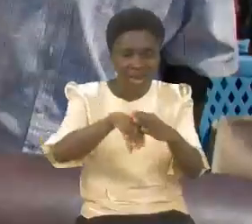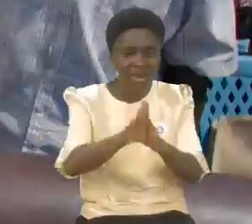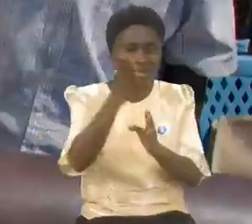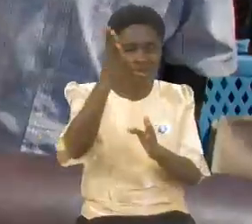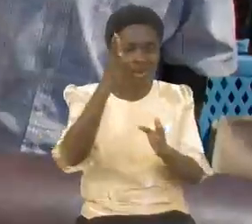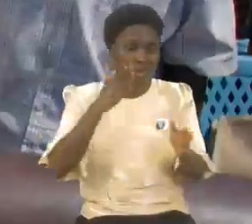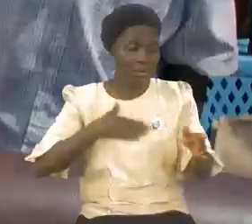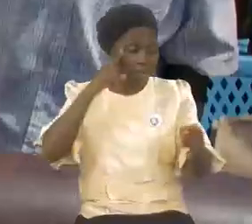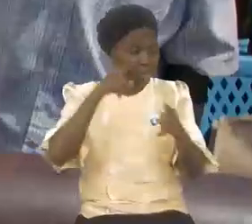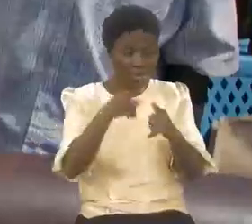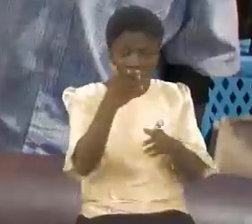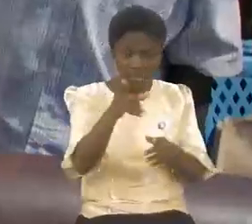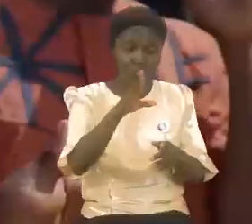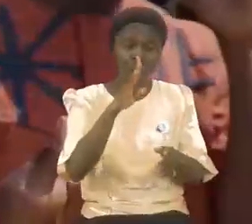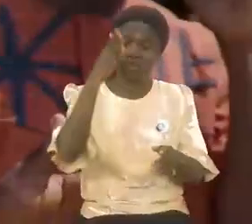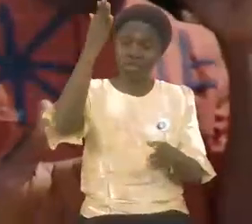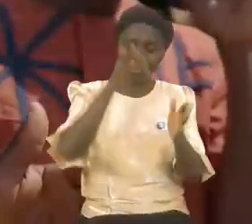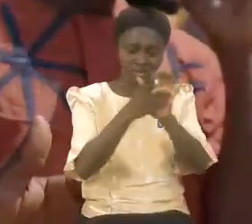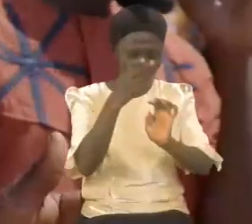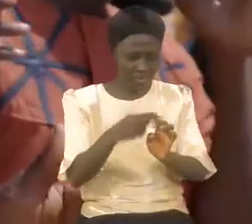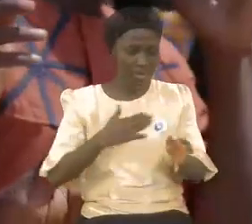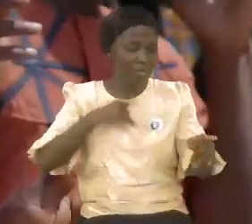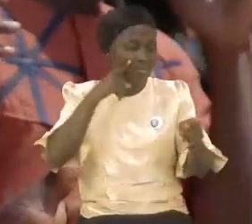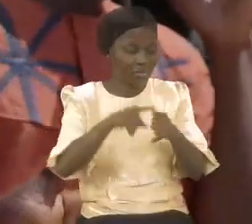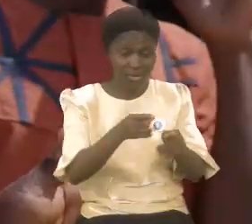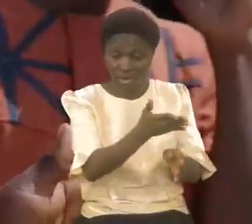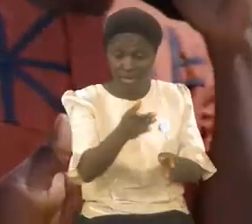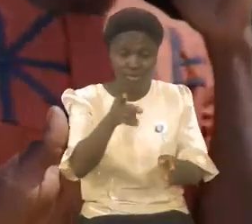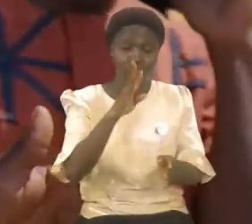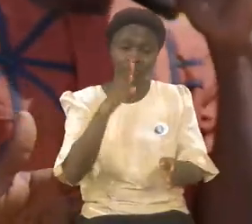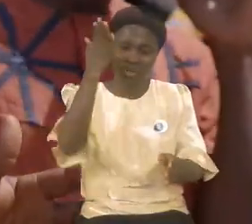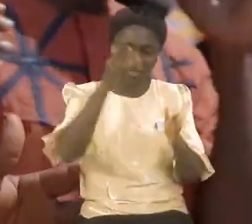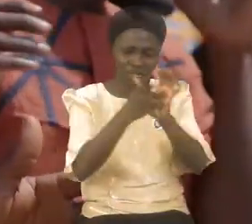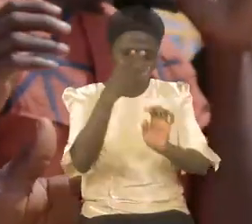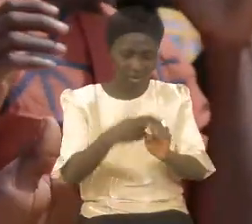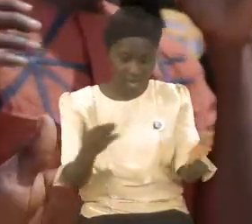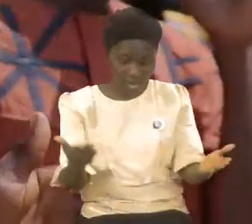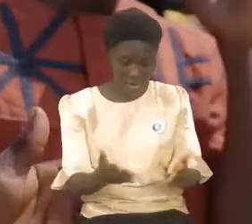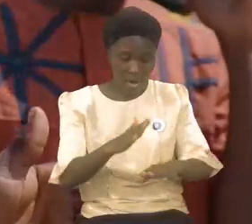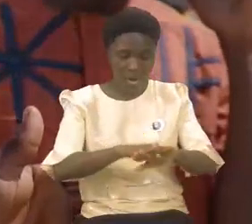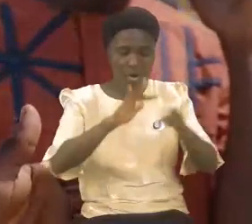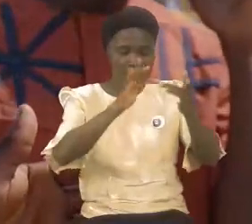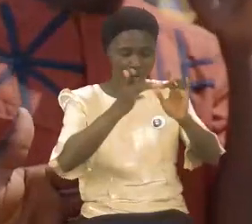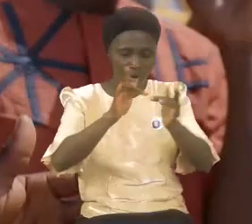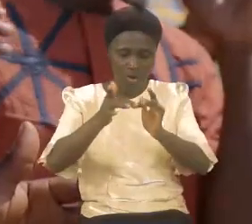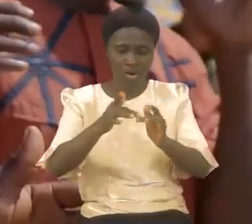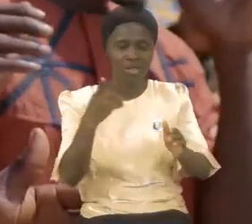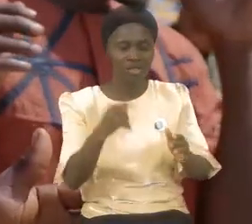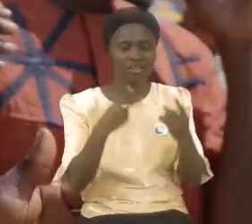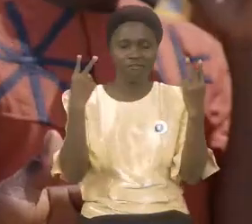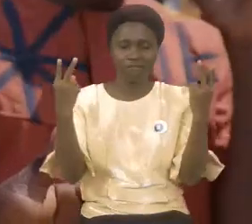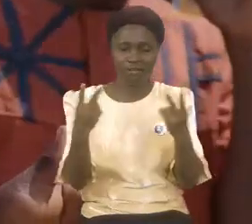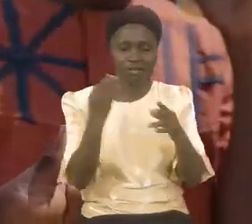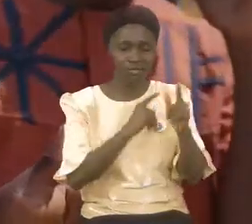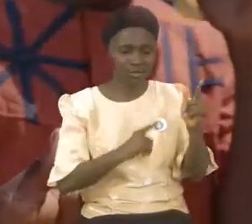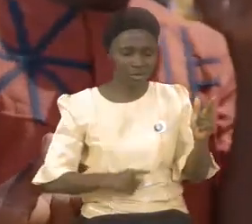My sister there will be there. Here and online, everywhere, the victory of the Lord